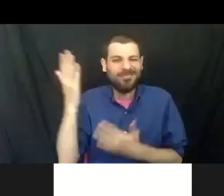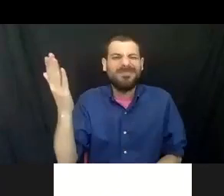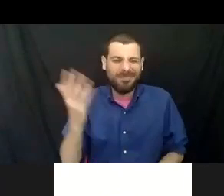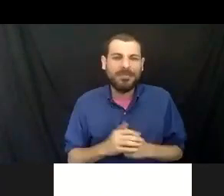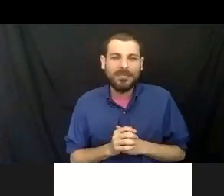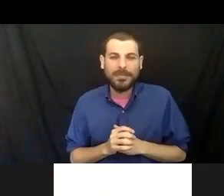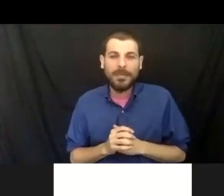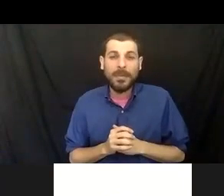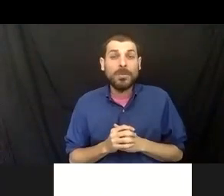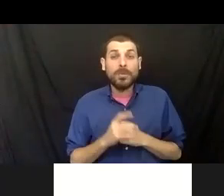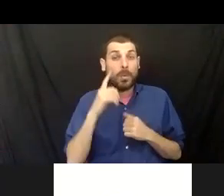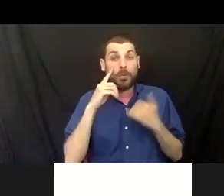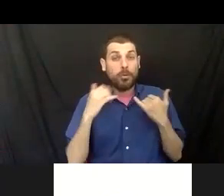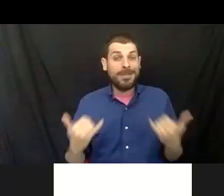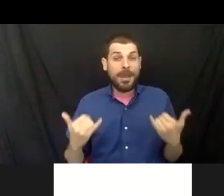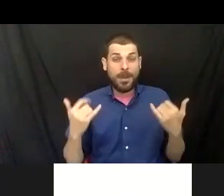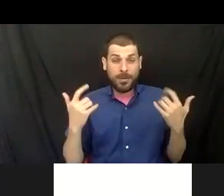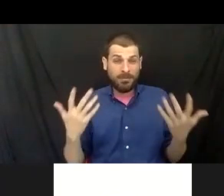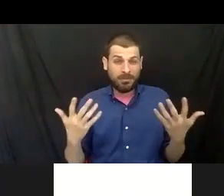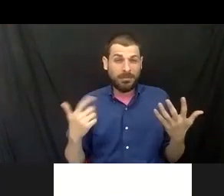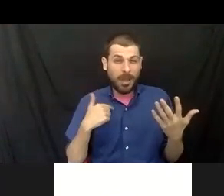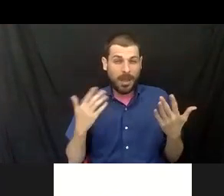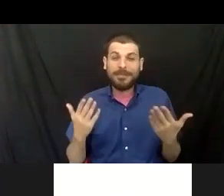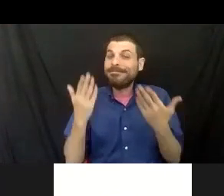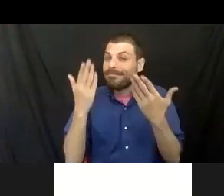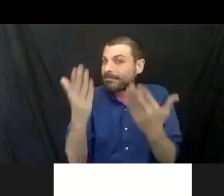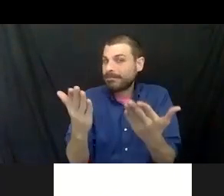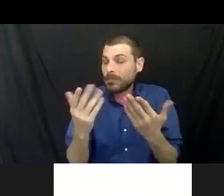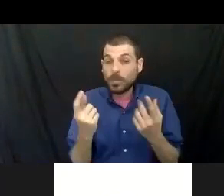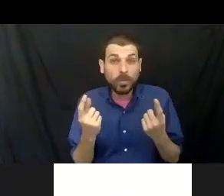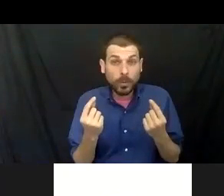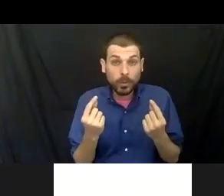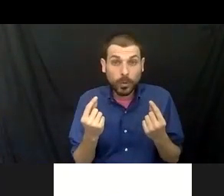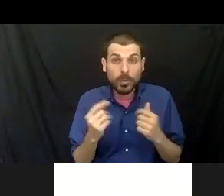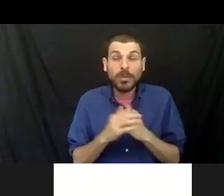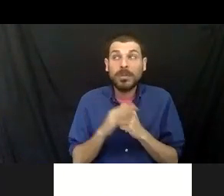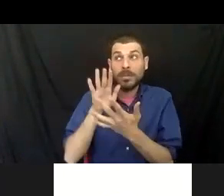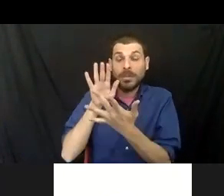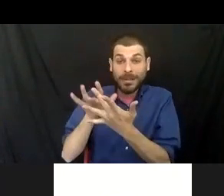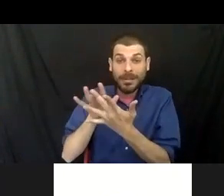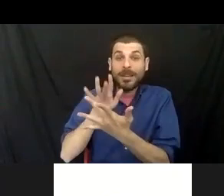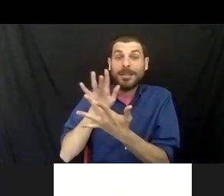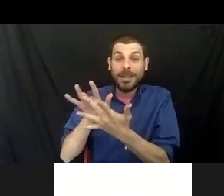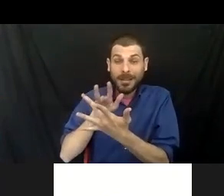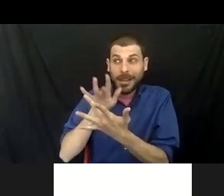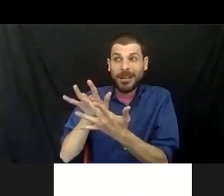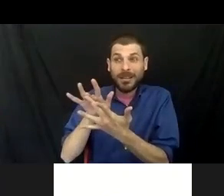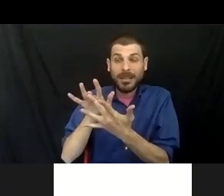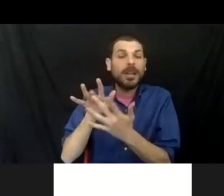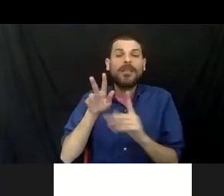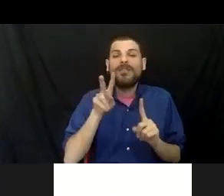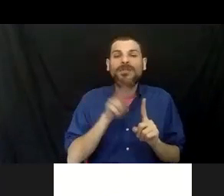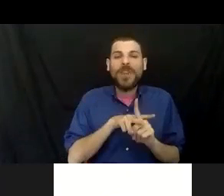for now, what we're generally directing people to do is to just make sure that you file, make sure